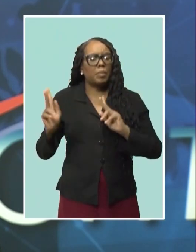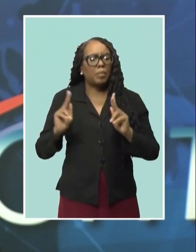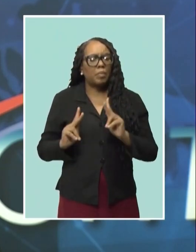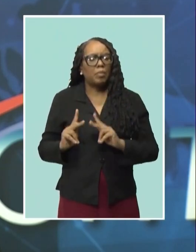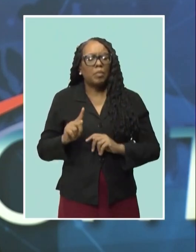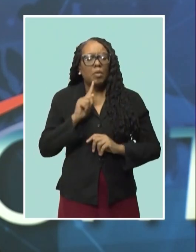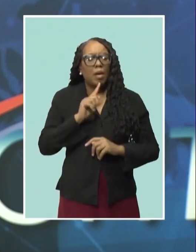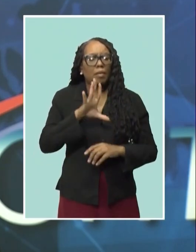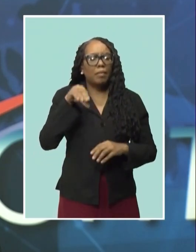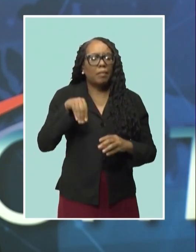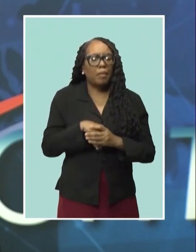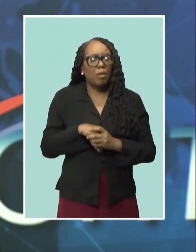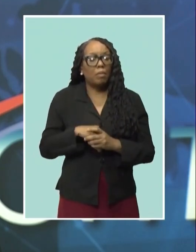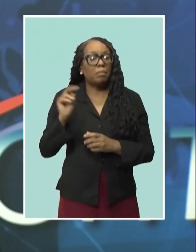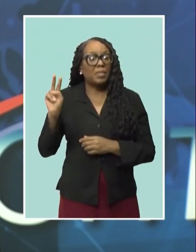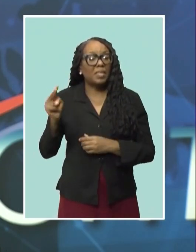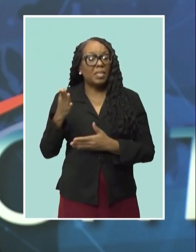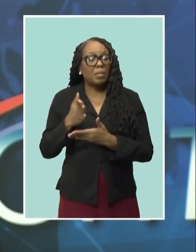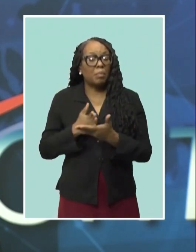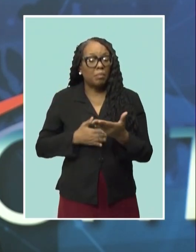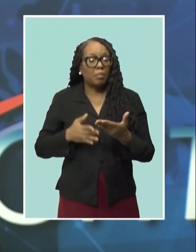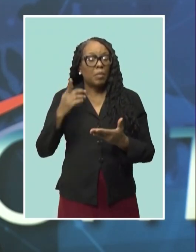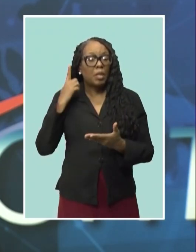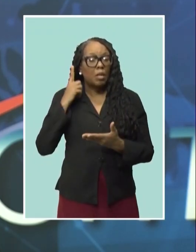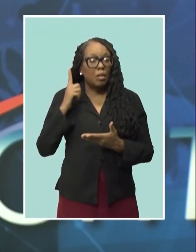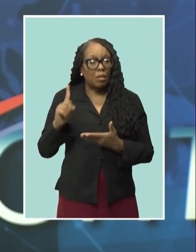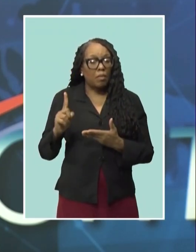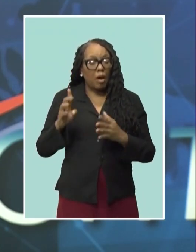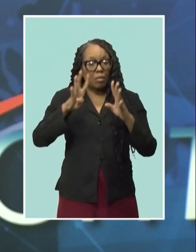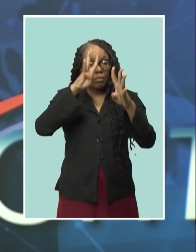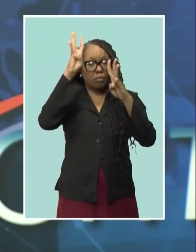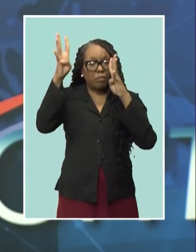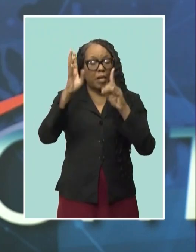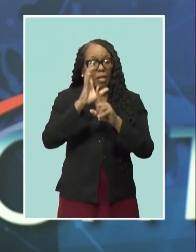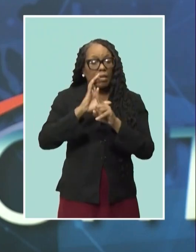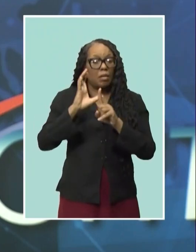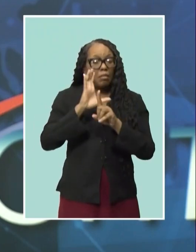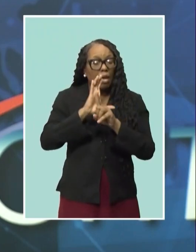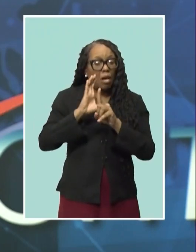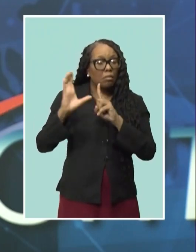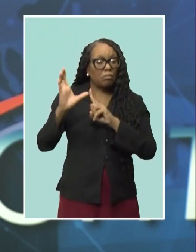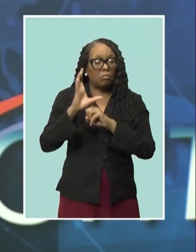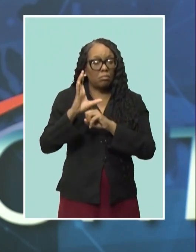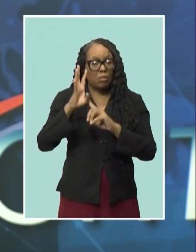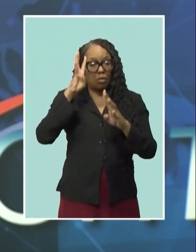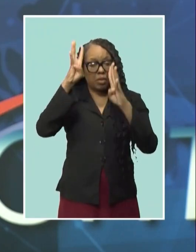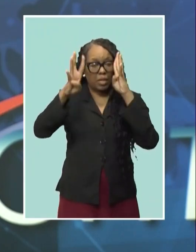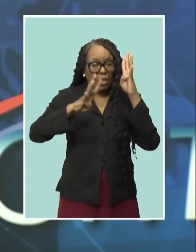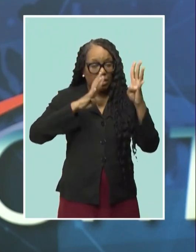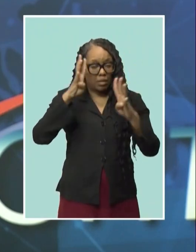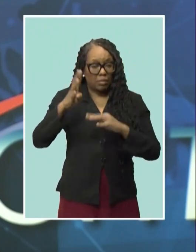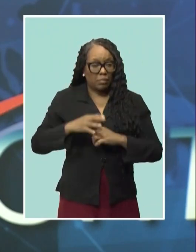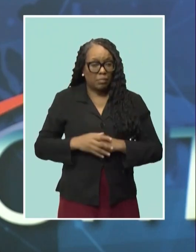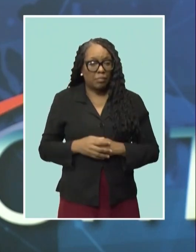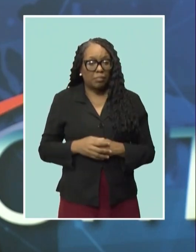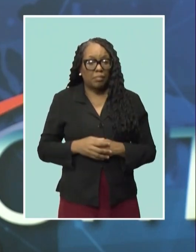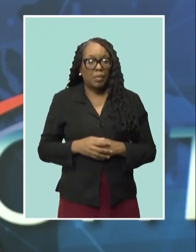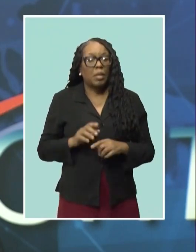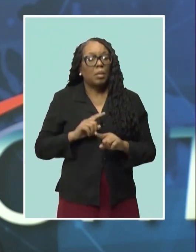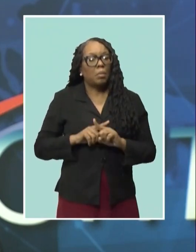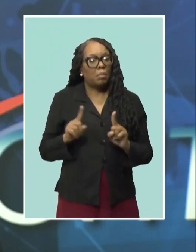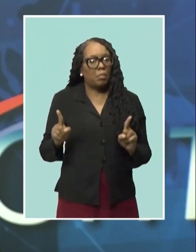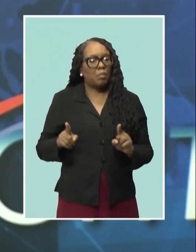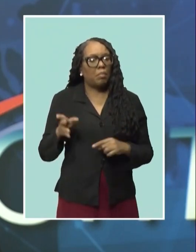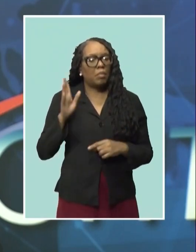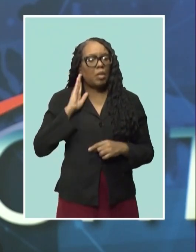Creative Industries Innovation Fund program. But according to the CDB's acting head of private sector division, Lisa Harding, there